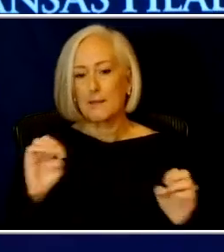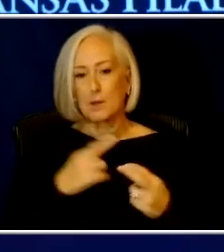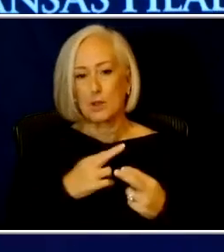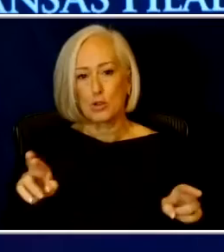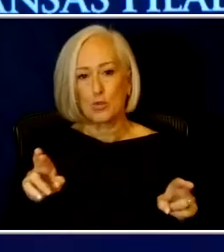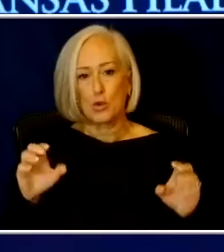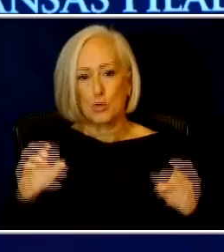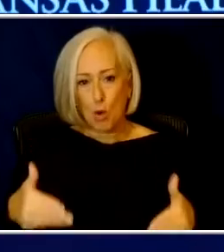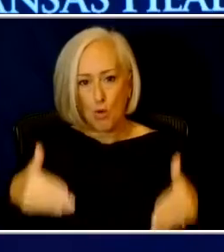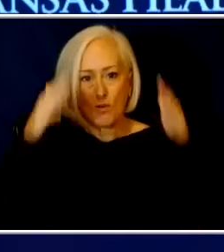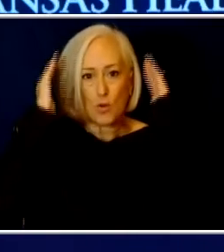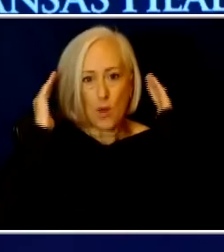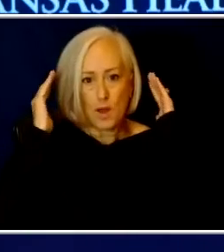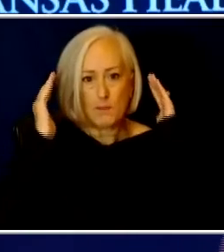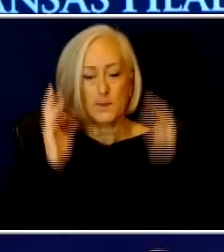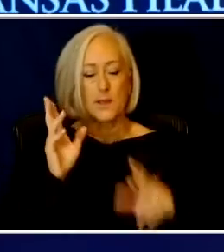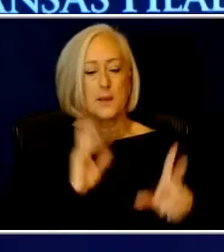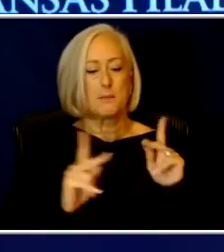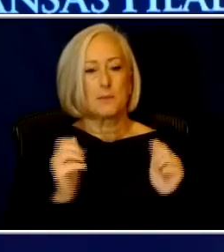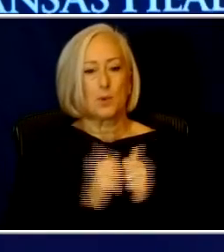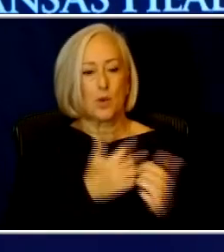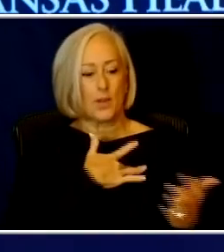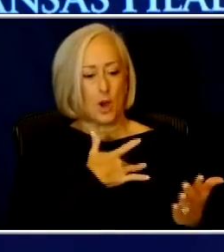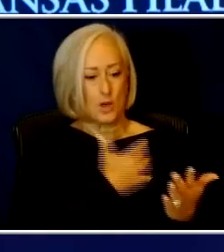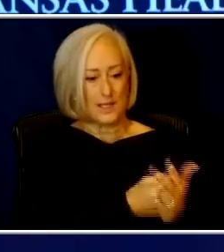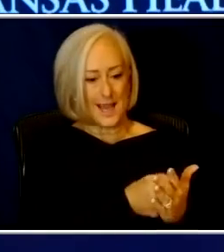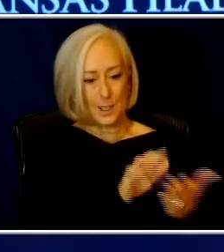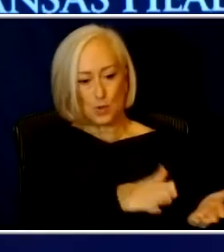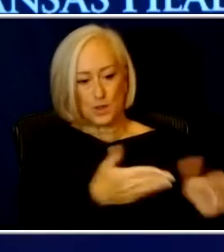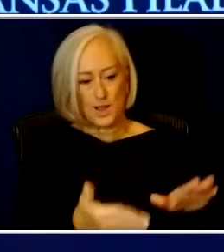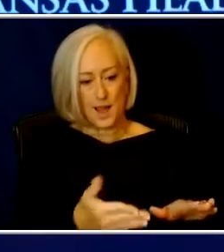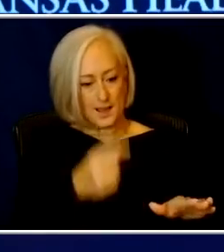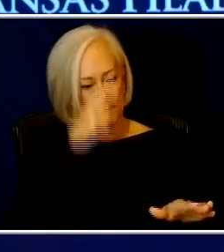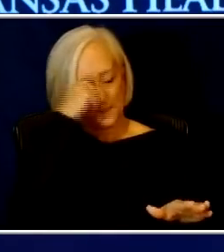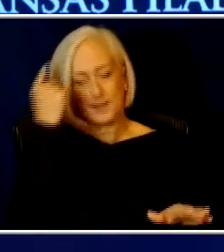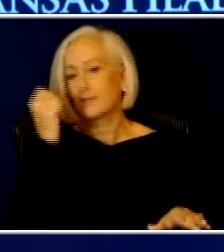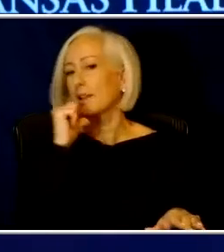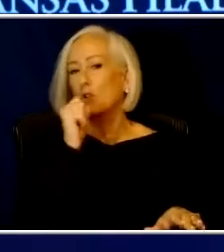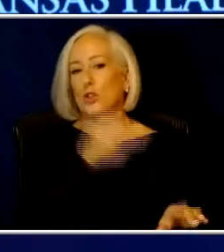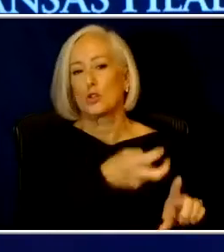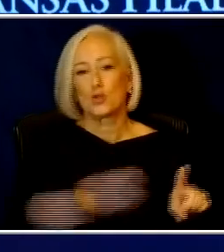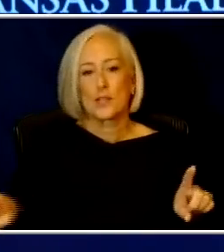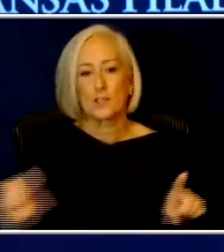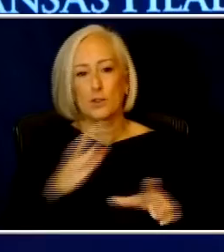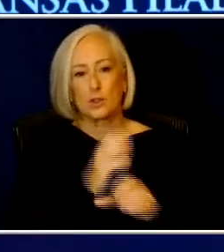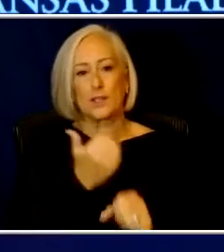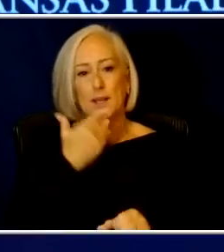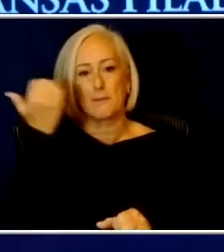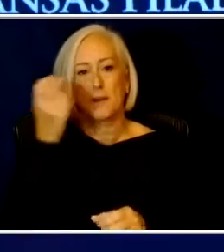attacks were dying in rural hospitals. They couldn't get transferred to get aggressive care. So did we collapse last winter? Yeah, you